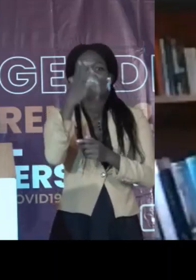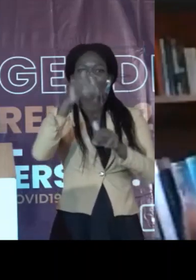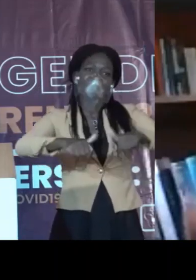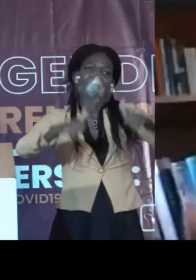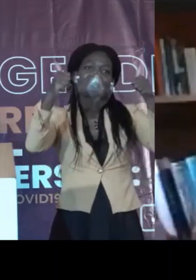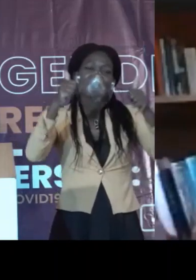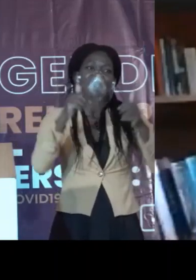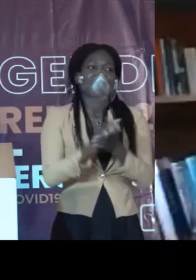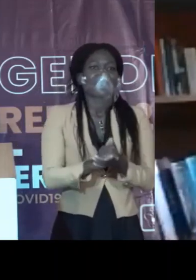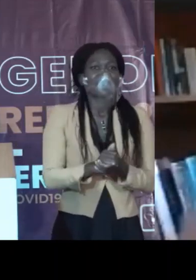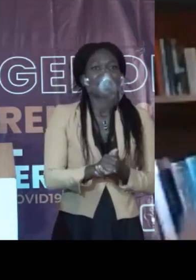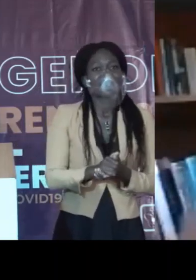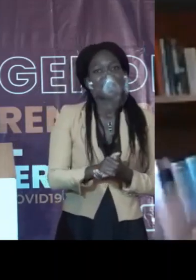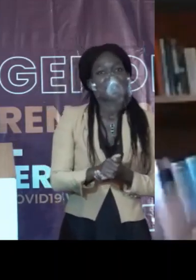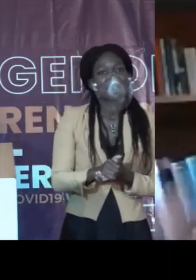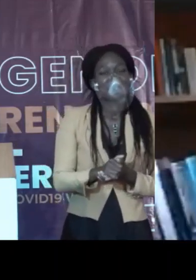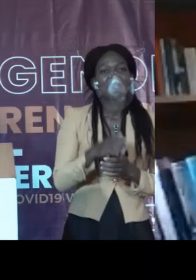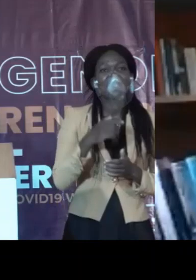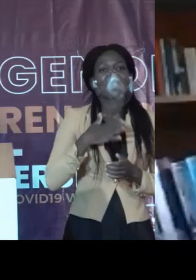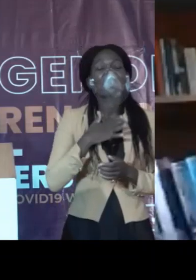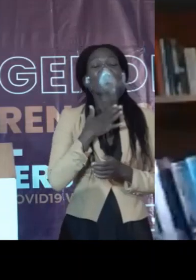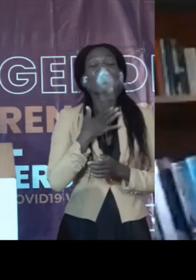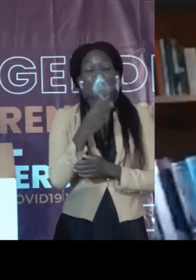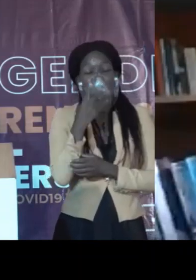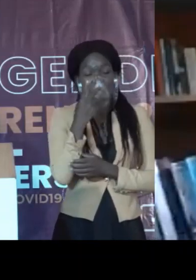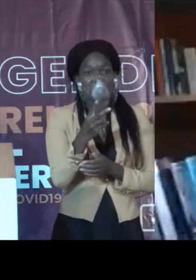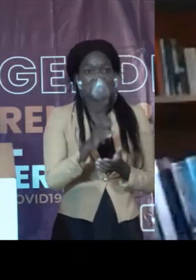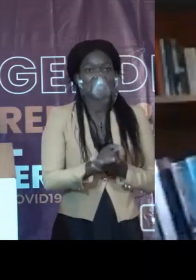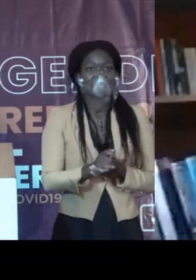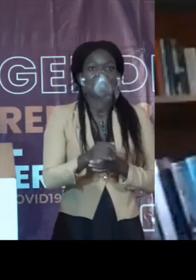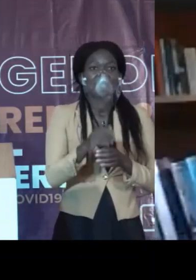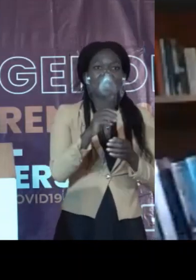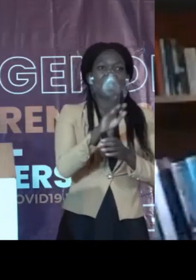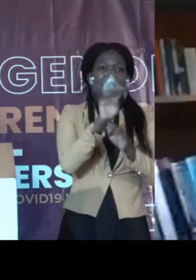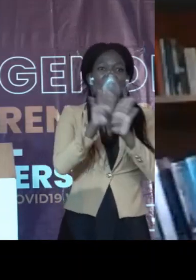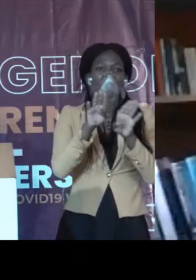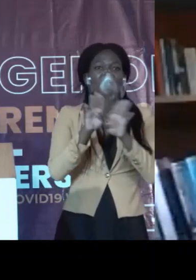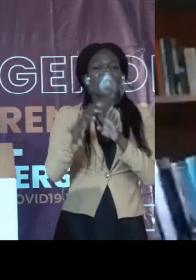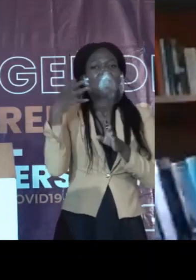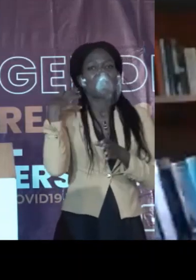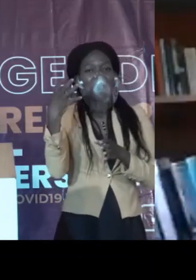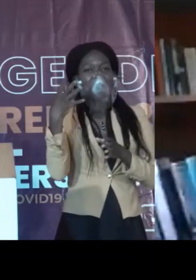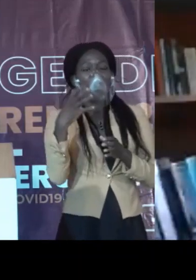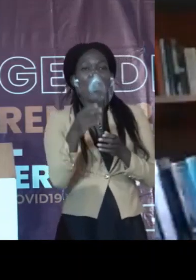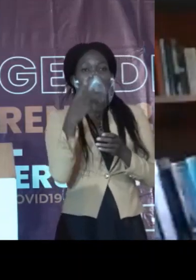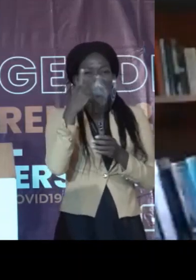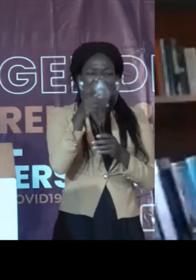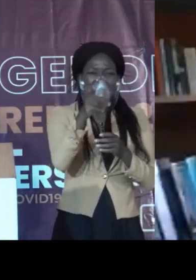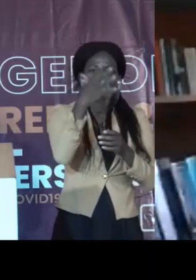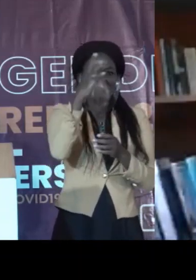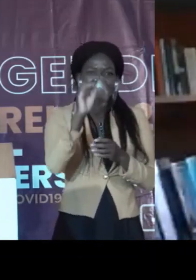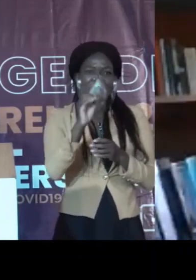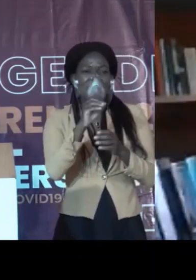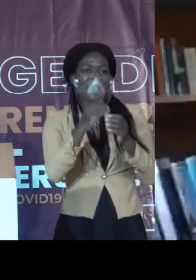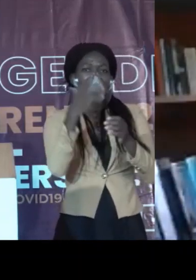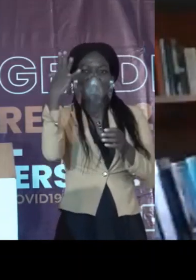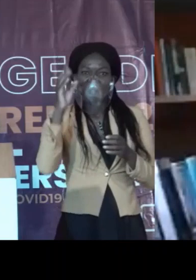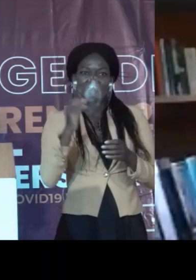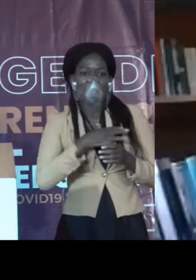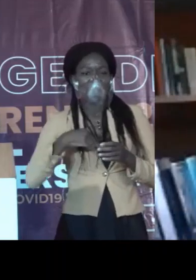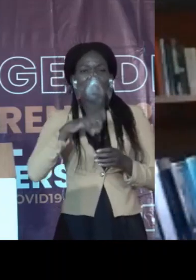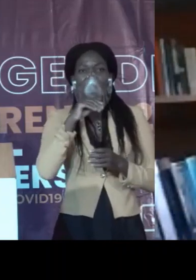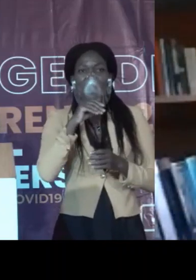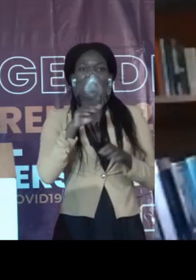So we want to see the governors of our bank being 50% women, 50% men. We want to see